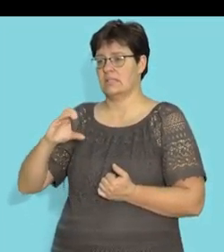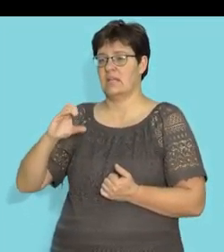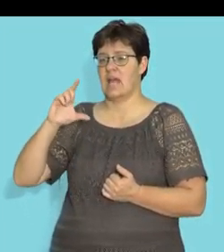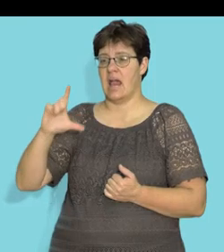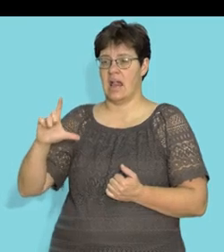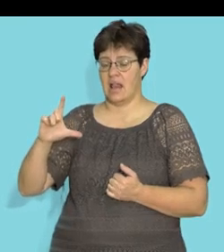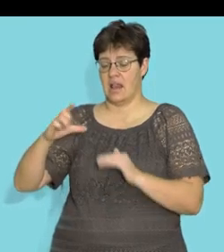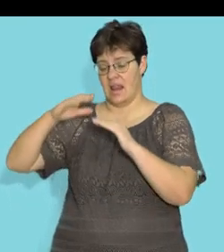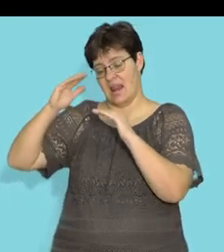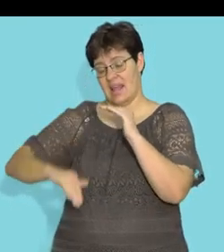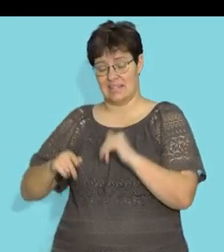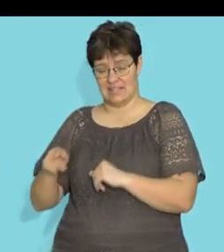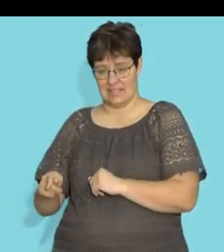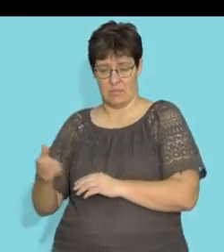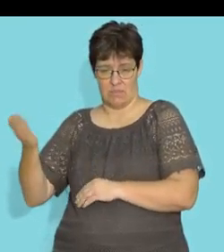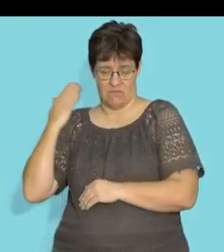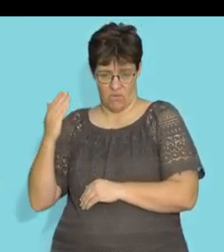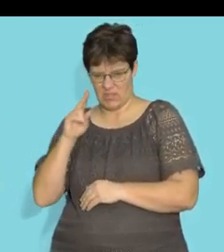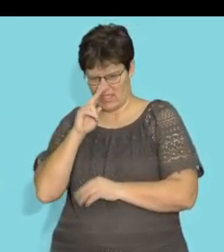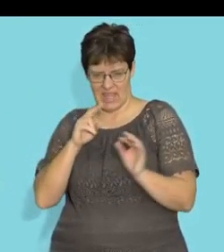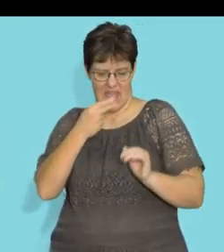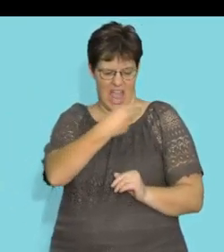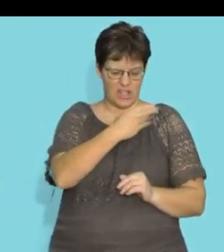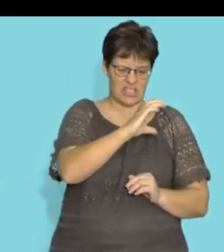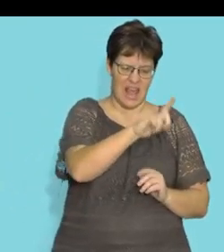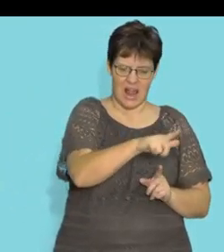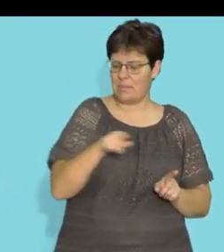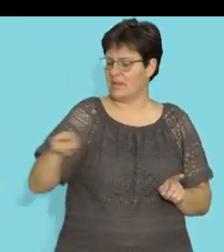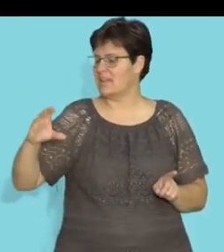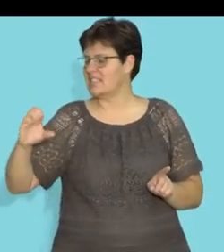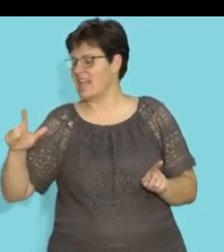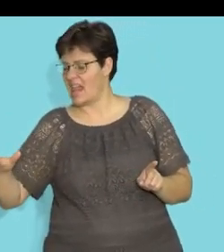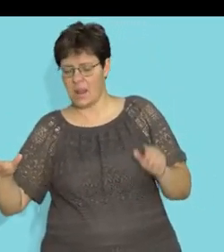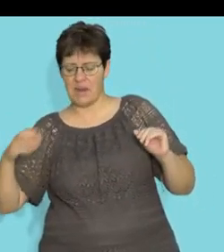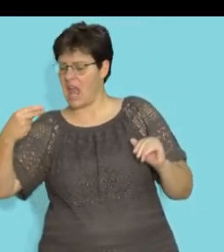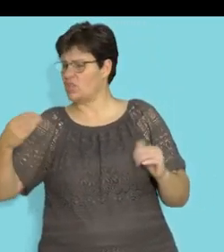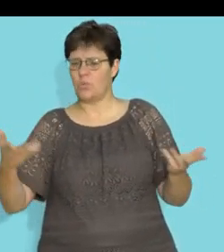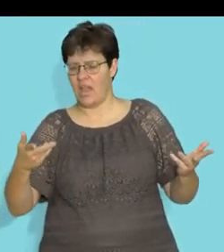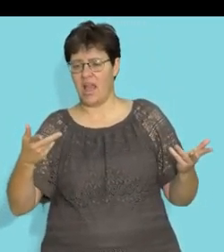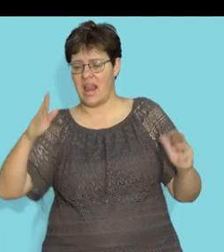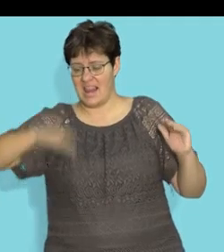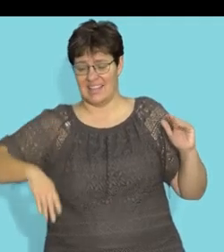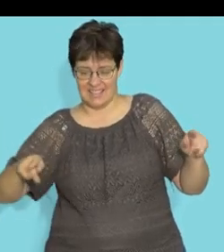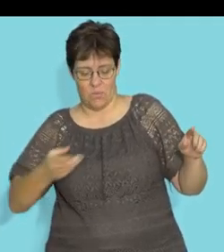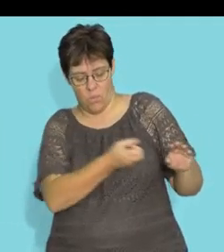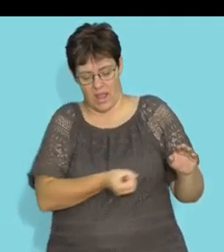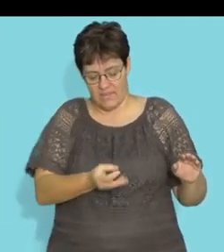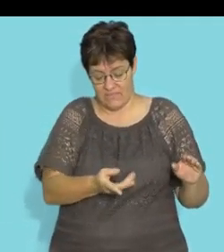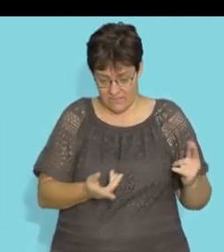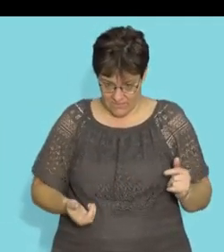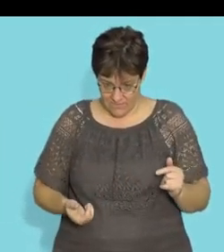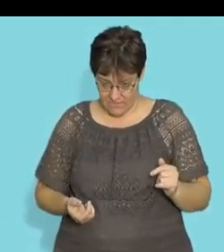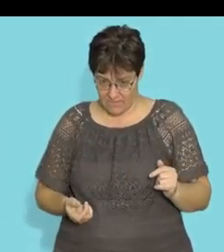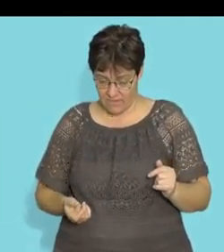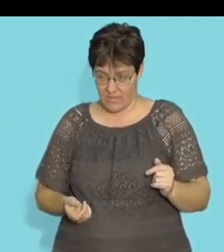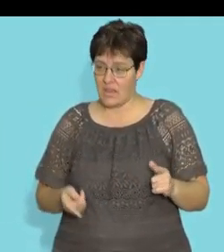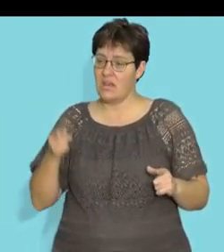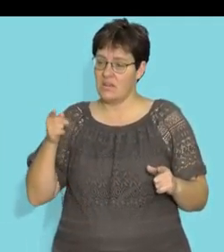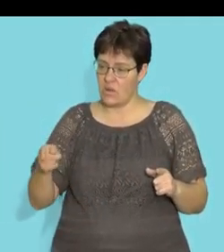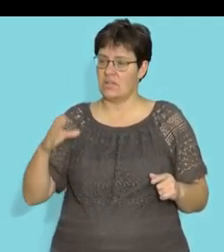the base, and when hydrochloric acid, as I said before, donated that